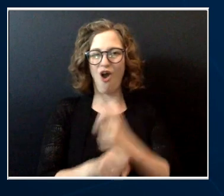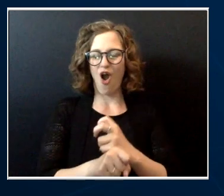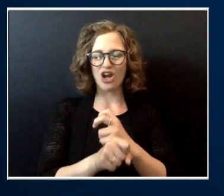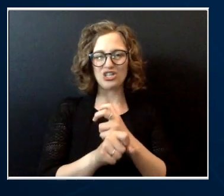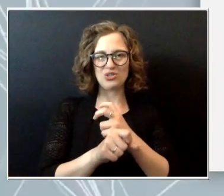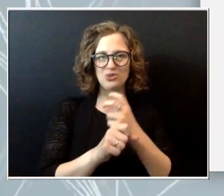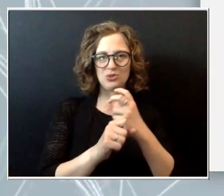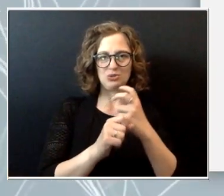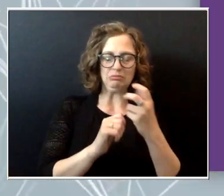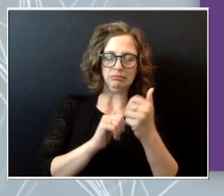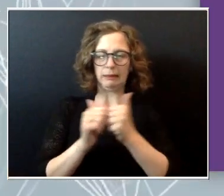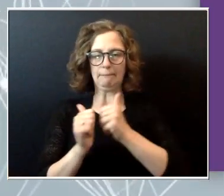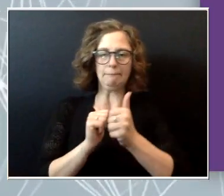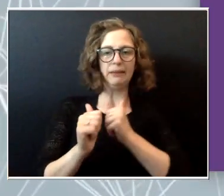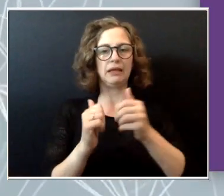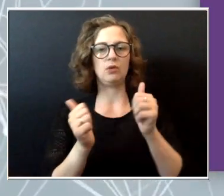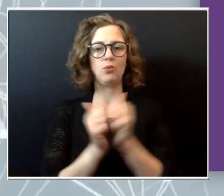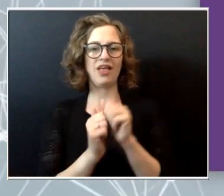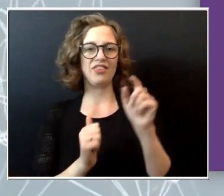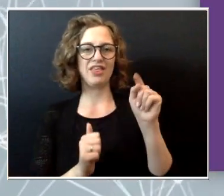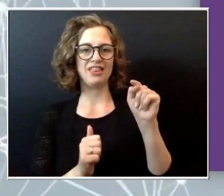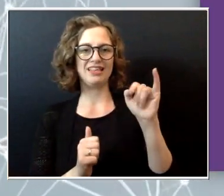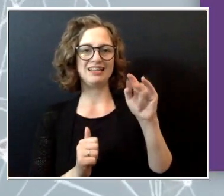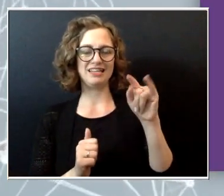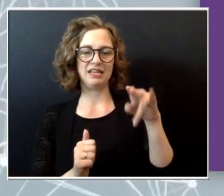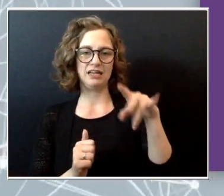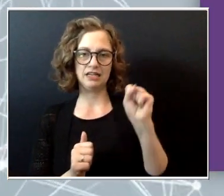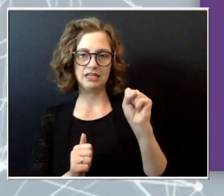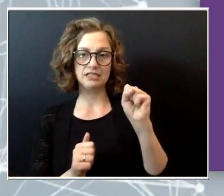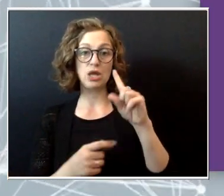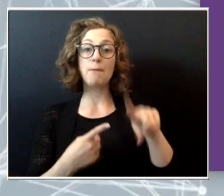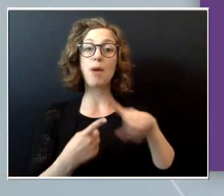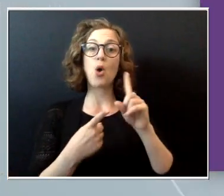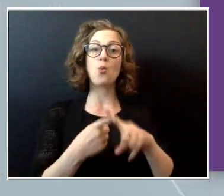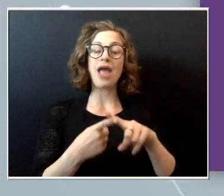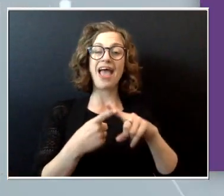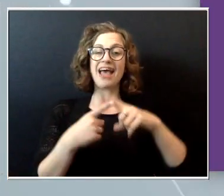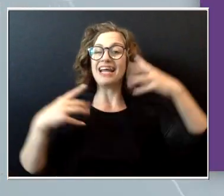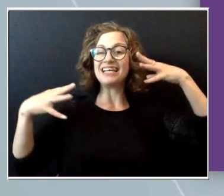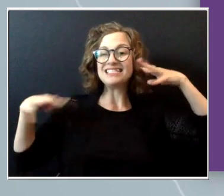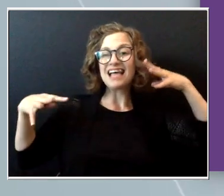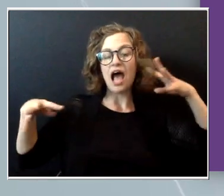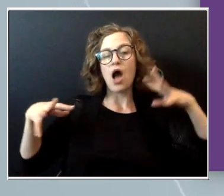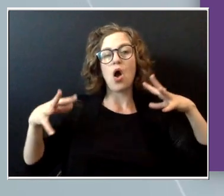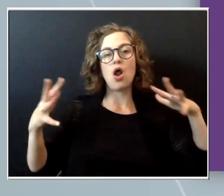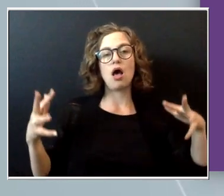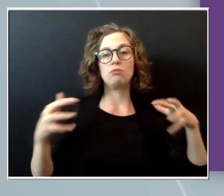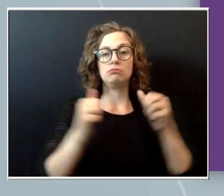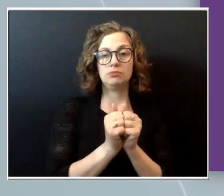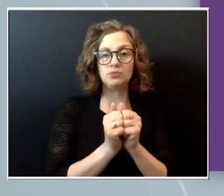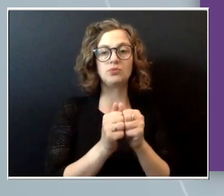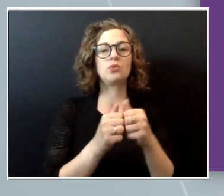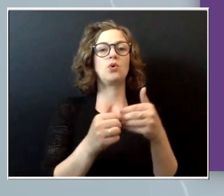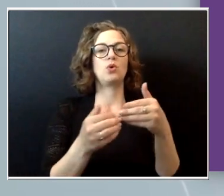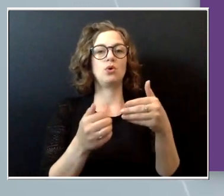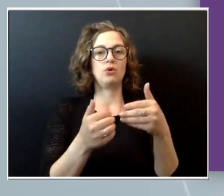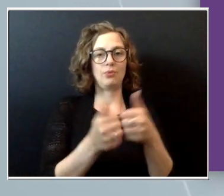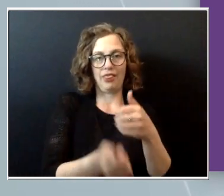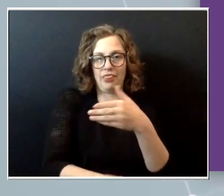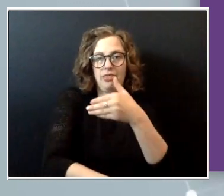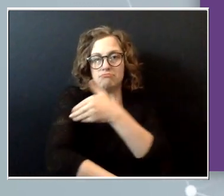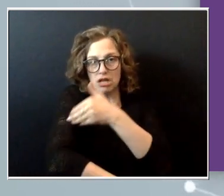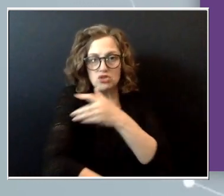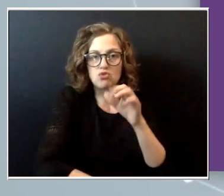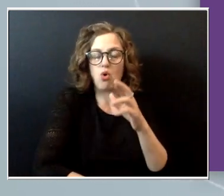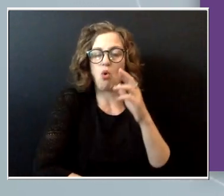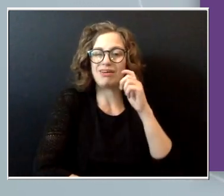sound with muscle or skin stimulation, like this tongue tip controller, the brain